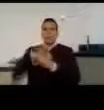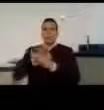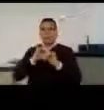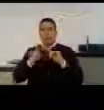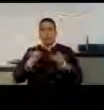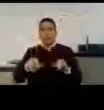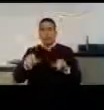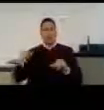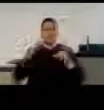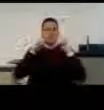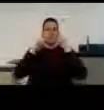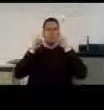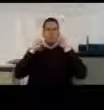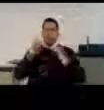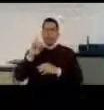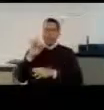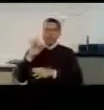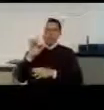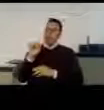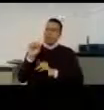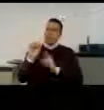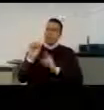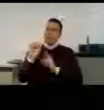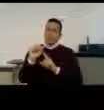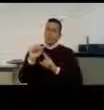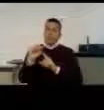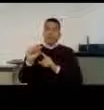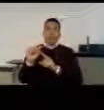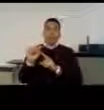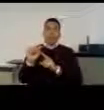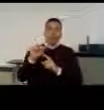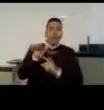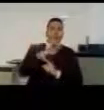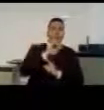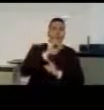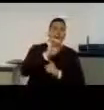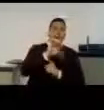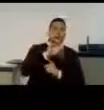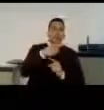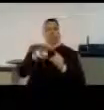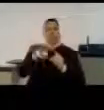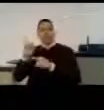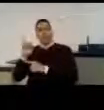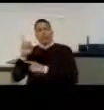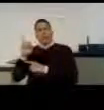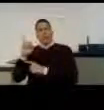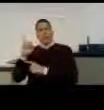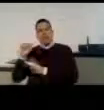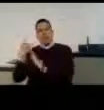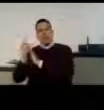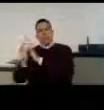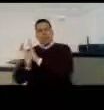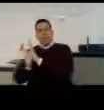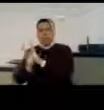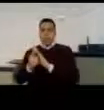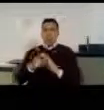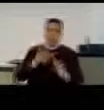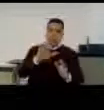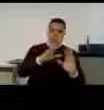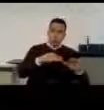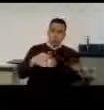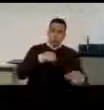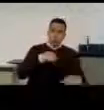time later today in our tables to talk a little bit about, like, what does an IEP look like? Do you have an IEP, or does your child need